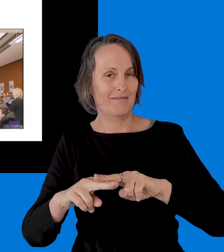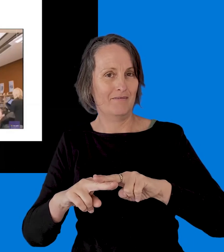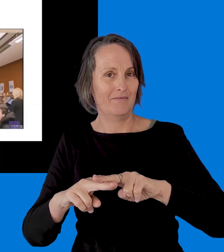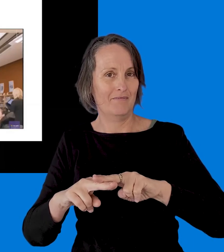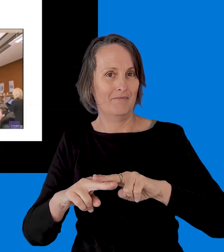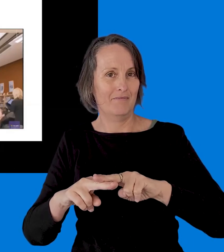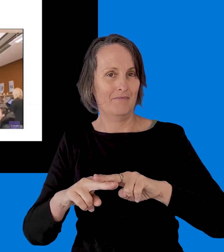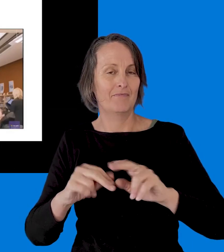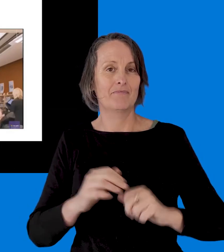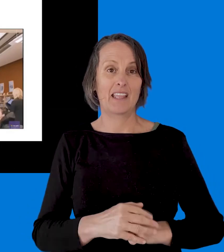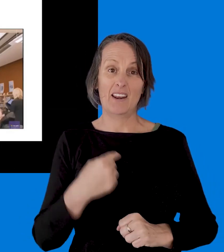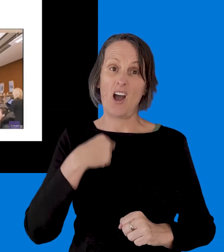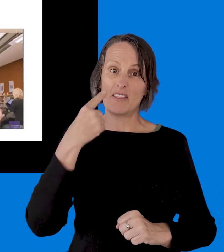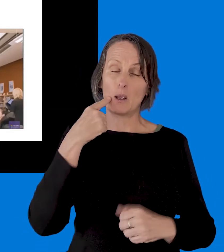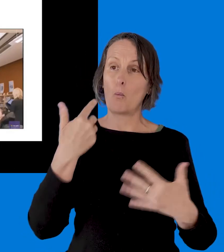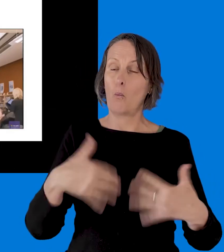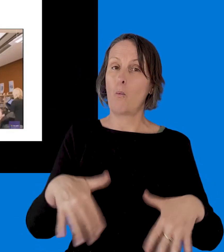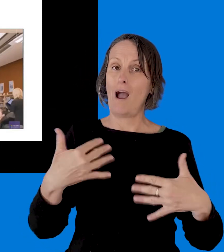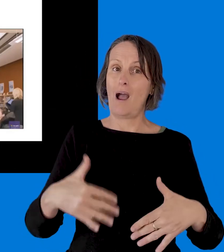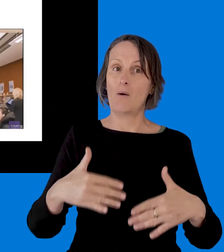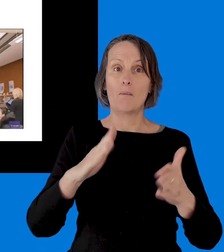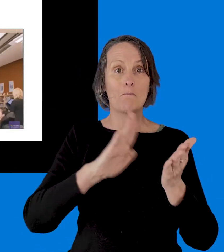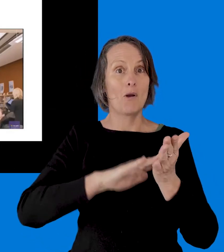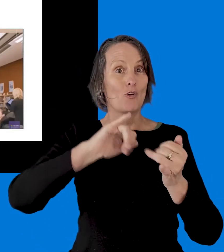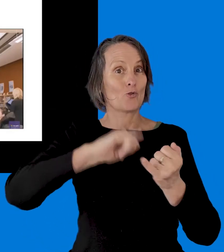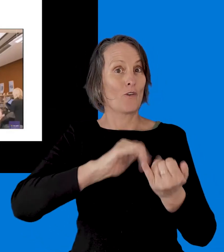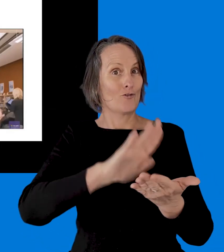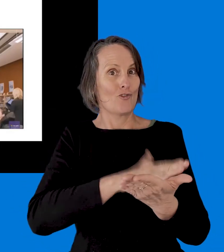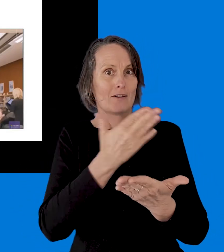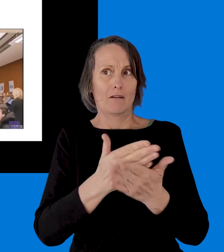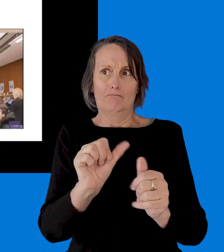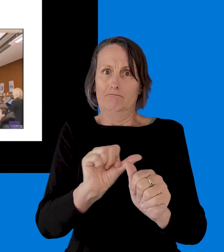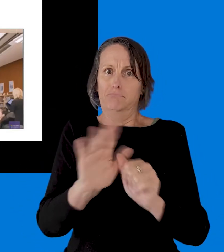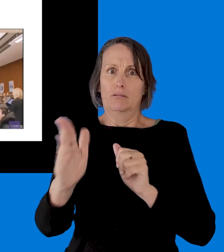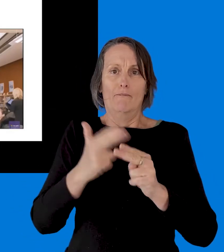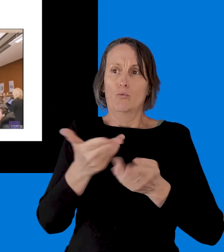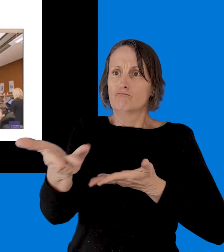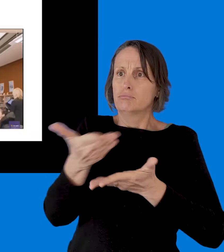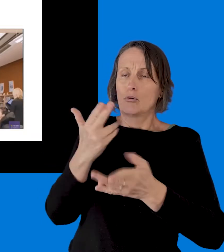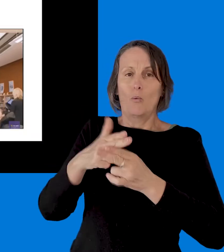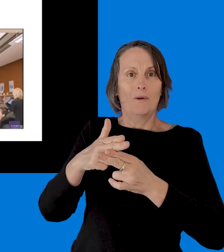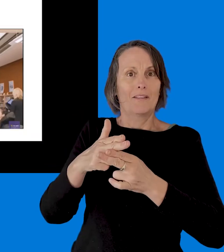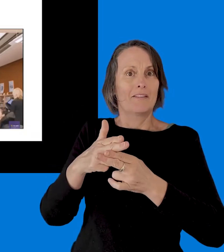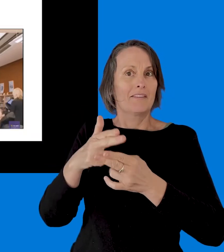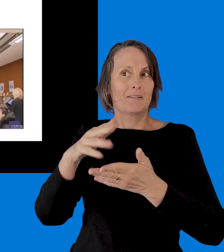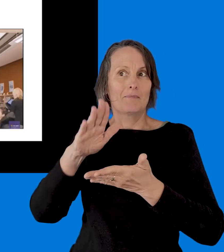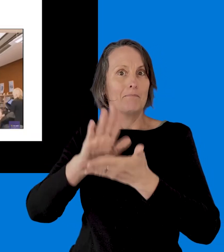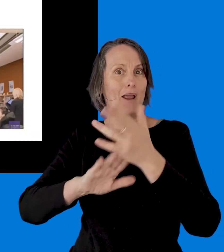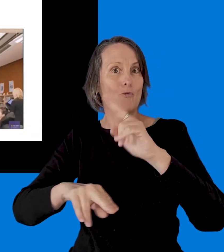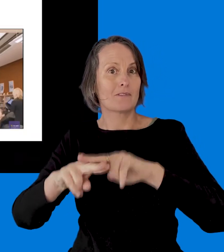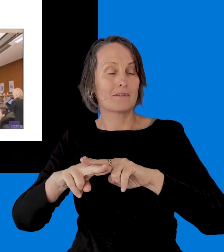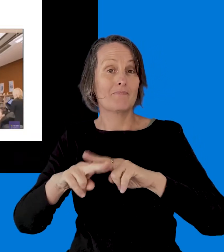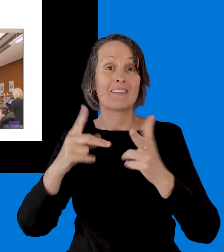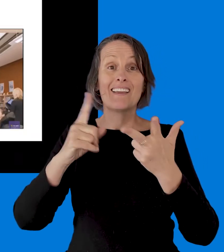want to stress that that's actually, I think, one of the more powerful uses of this technology. Students who have immigrated